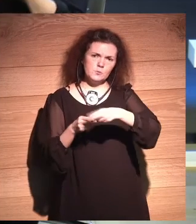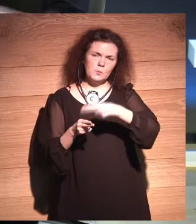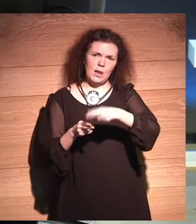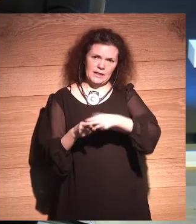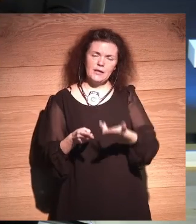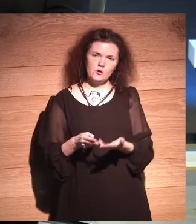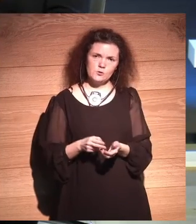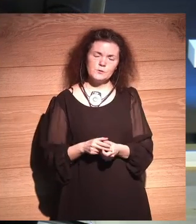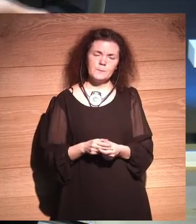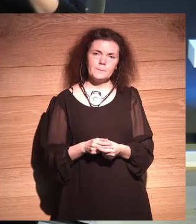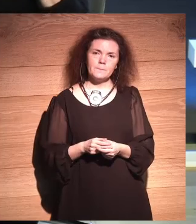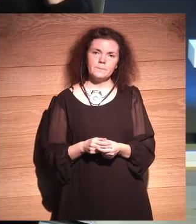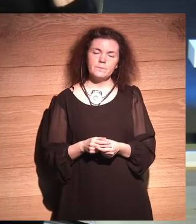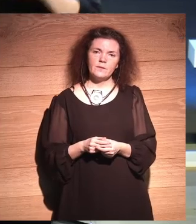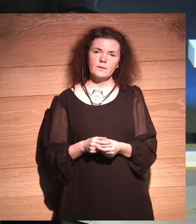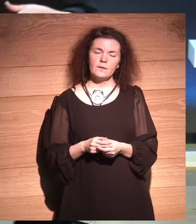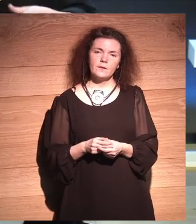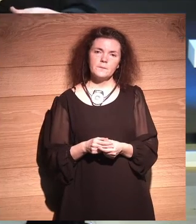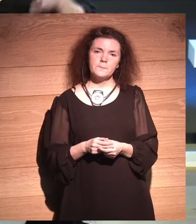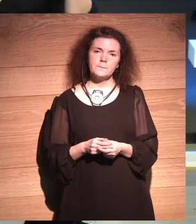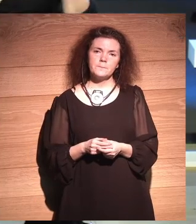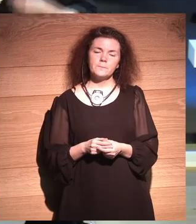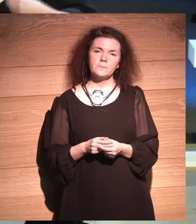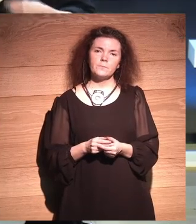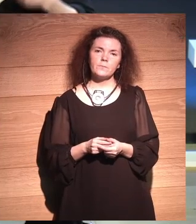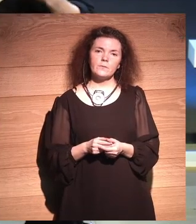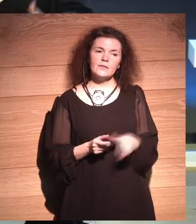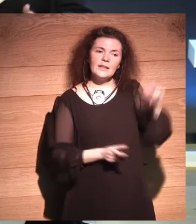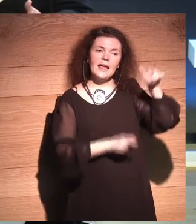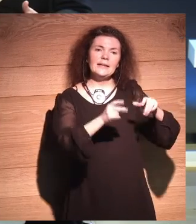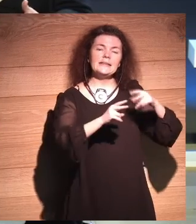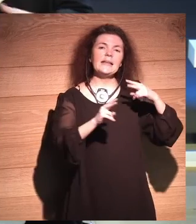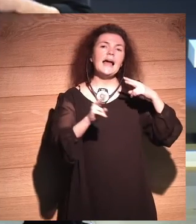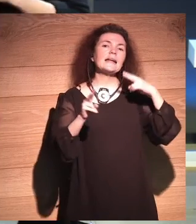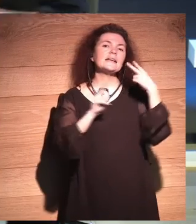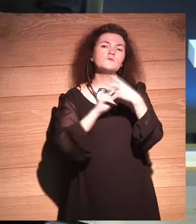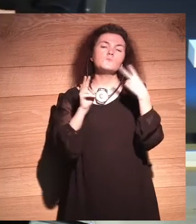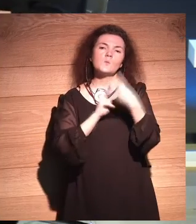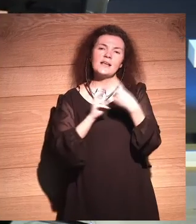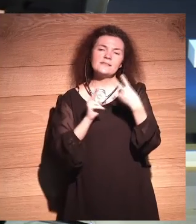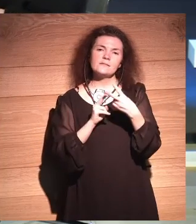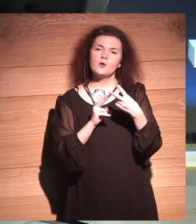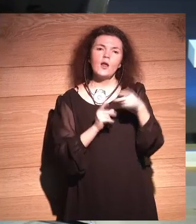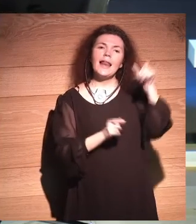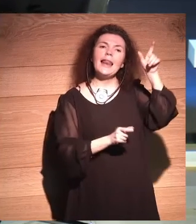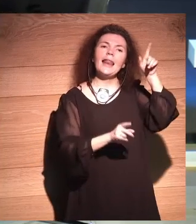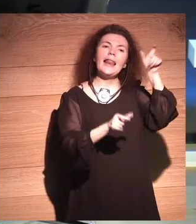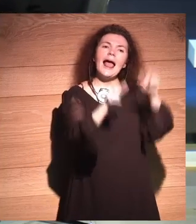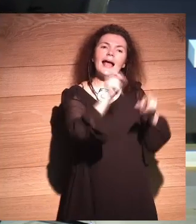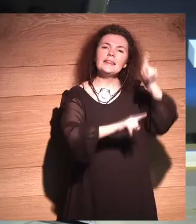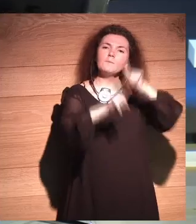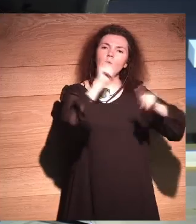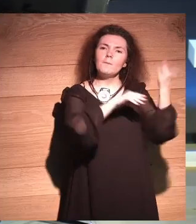that they have the answers for us, but that they have the problems and that they're willing to ask us to help solve them. And with that, I'll stop. Thank